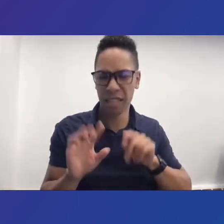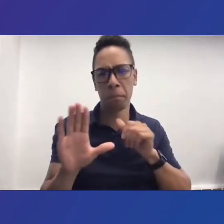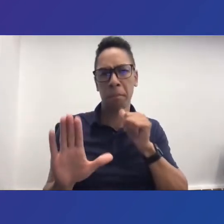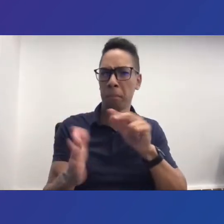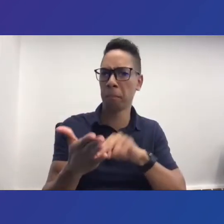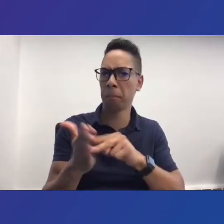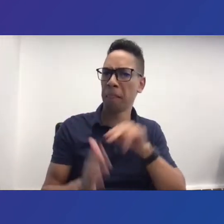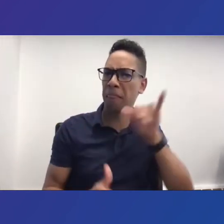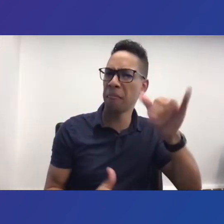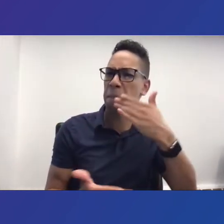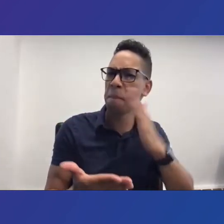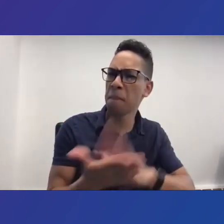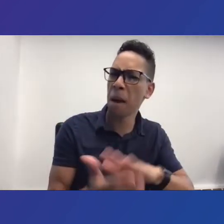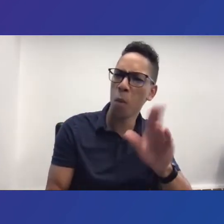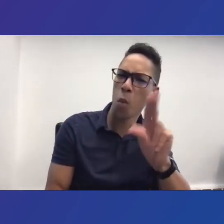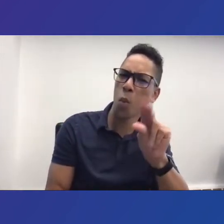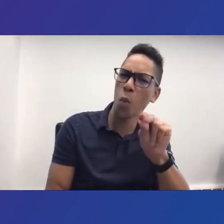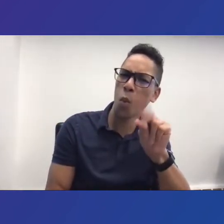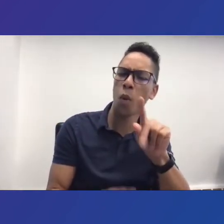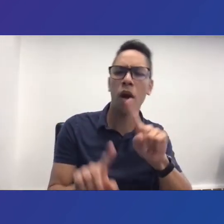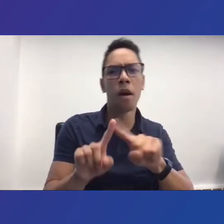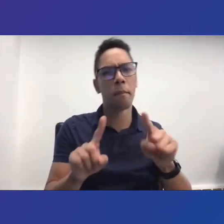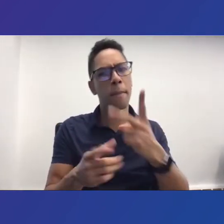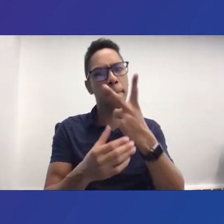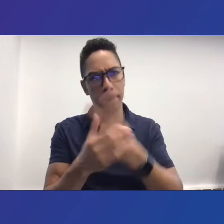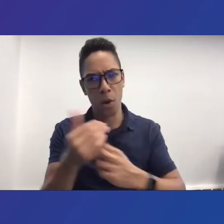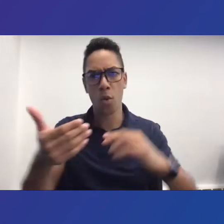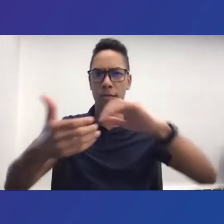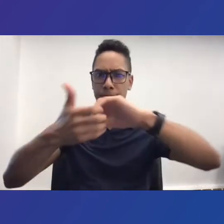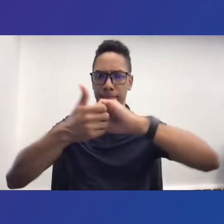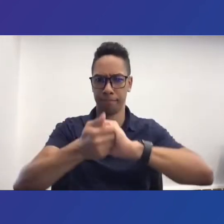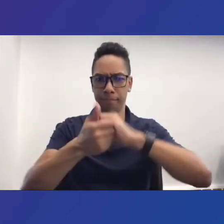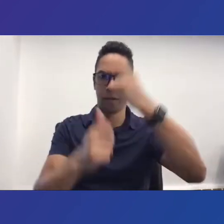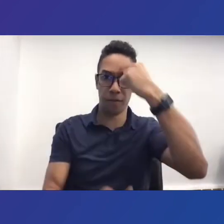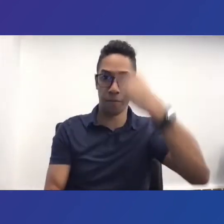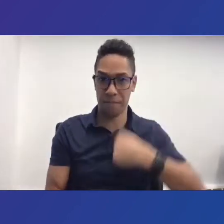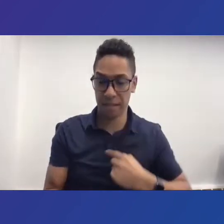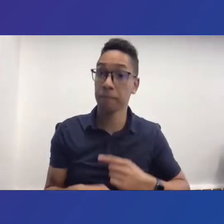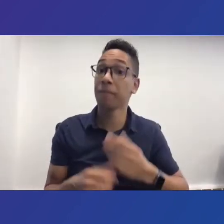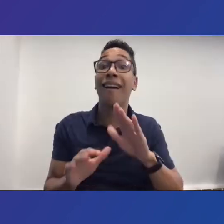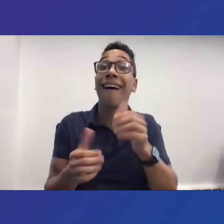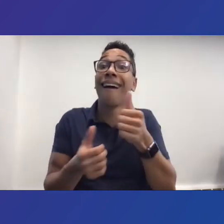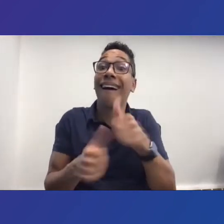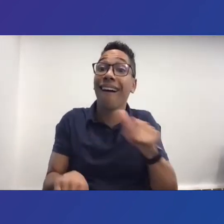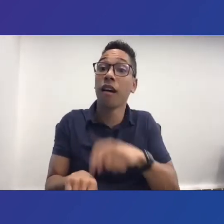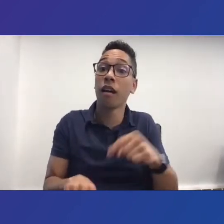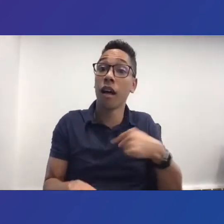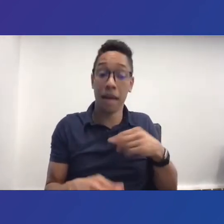experience. I feel like both worked hand in hand for me, but whenever I was